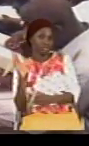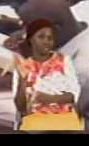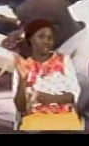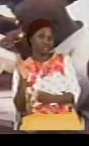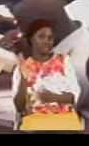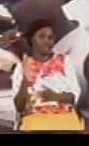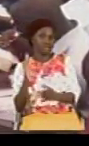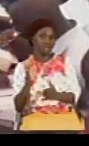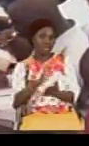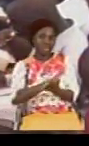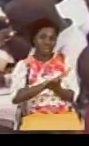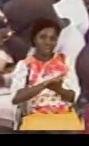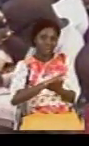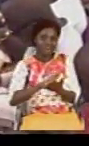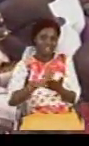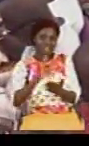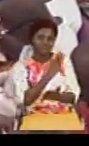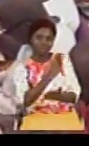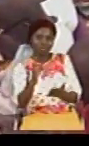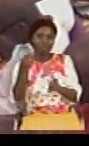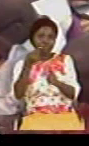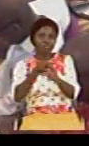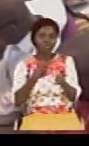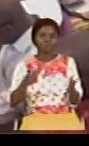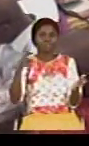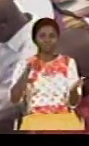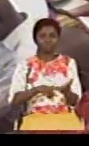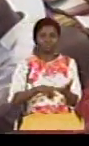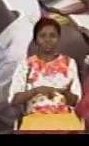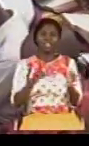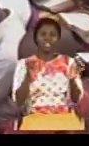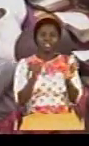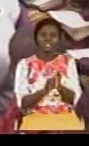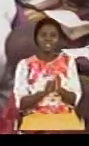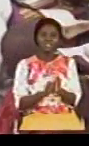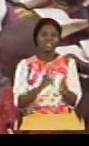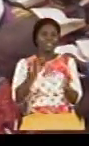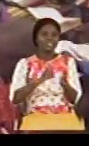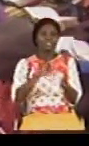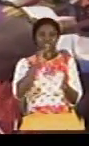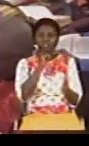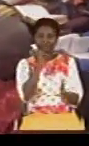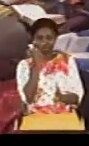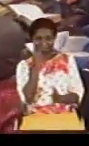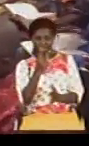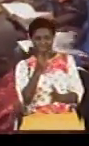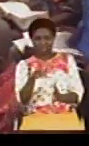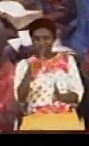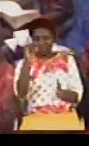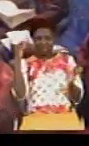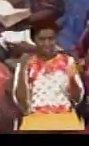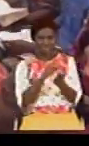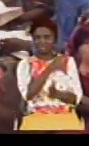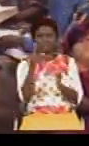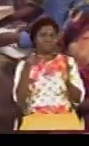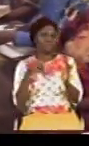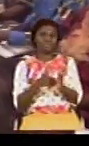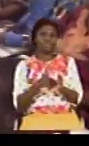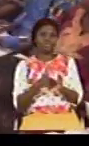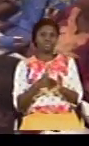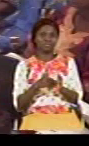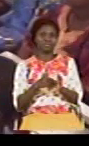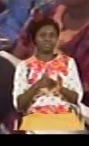the record, that it is not sin against you anymore. God forgives,